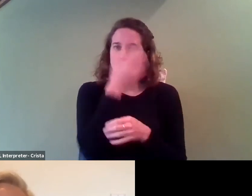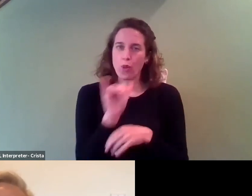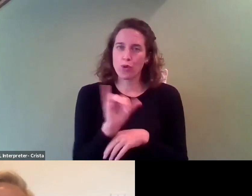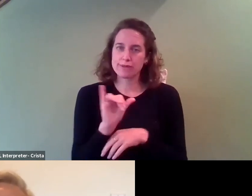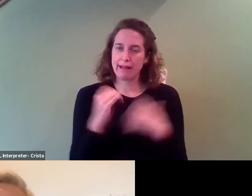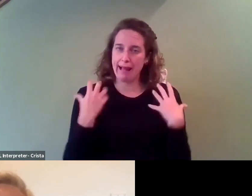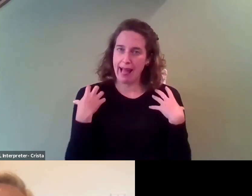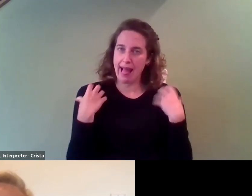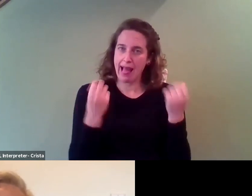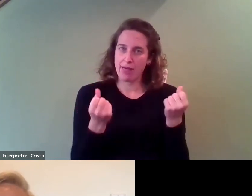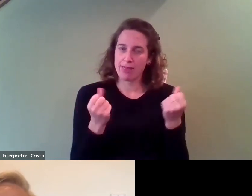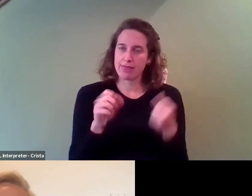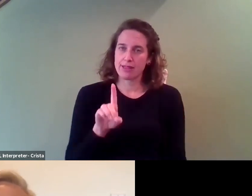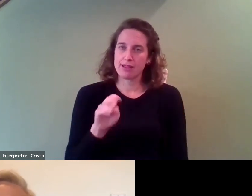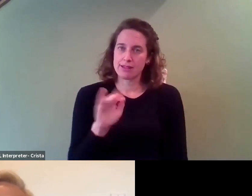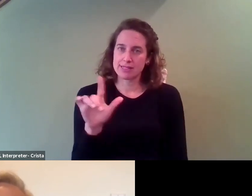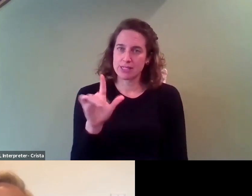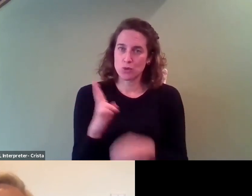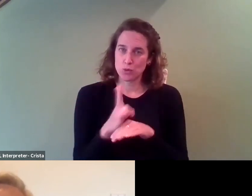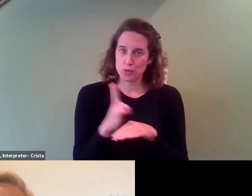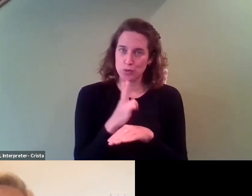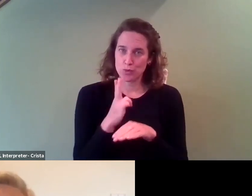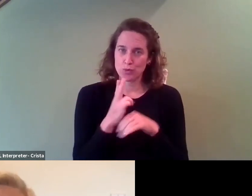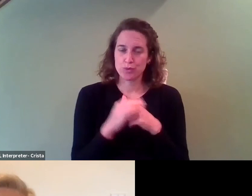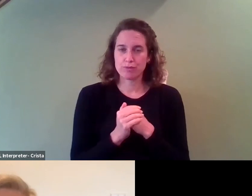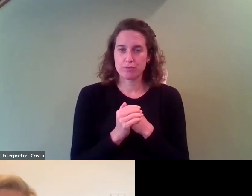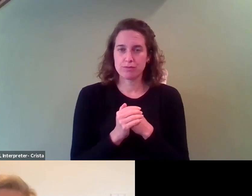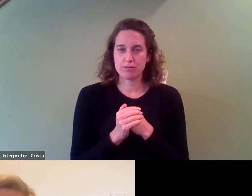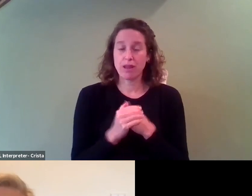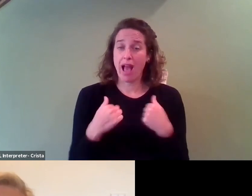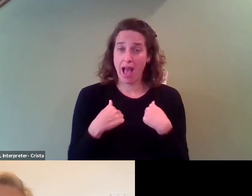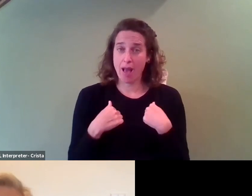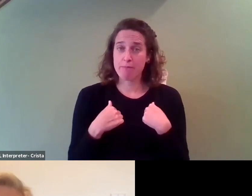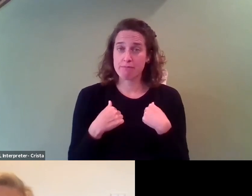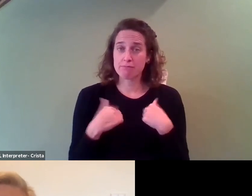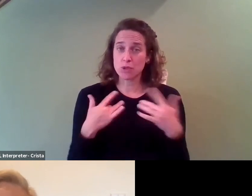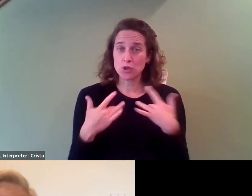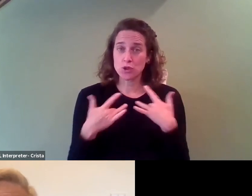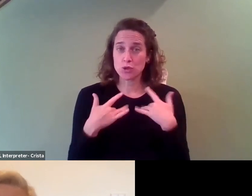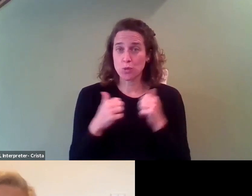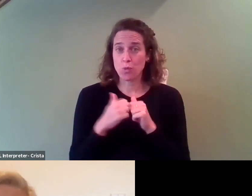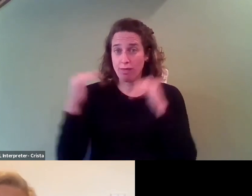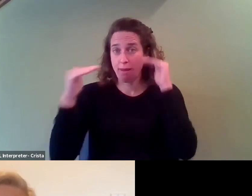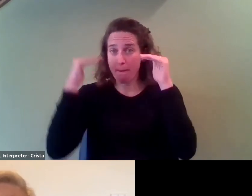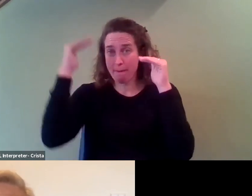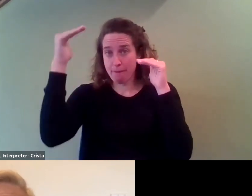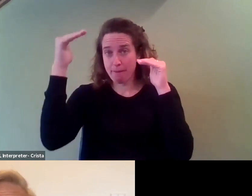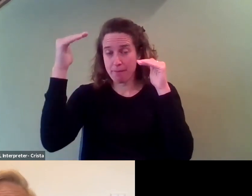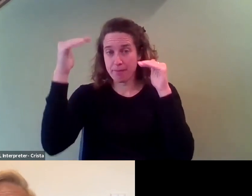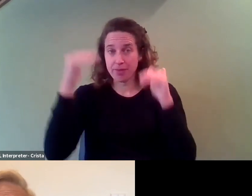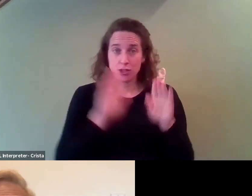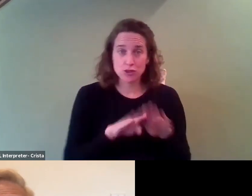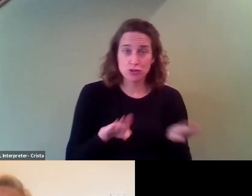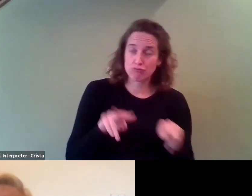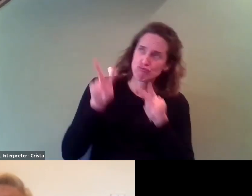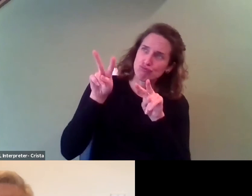use. I am as concerned about parent screen time and the effect that has on the children as I